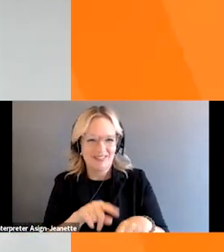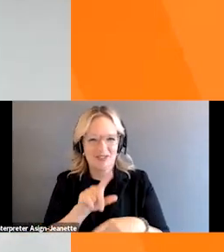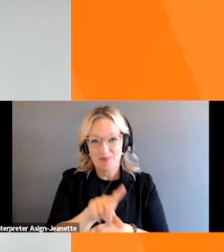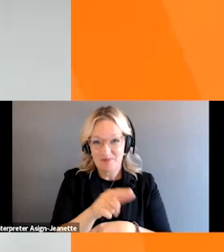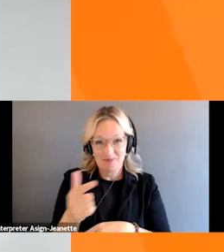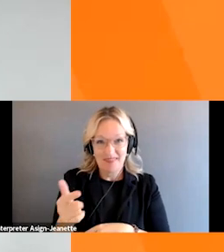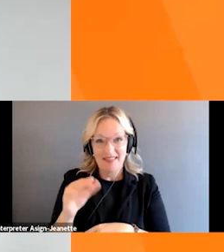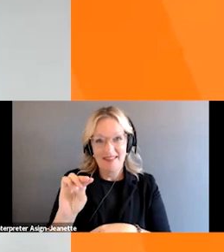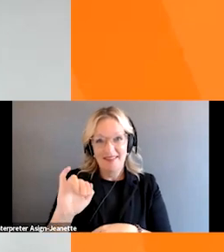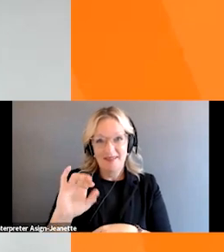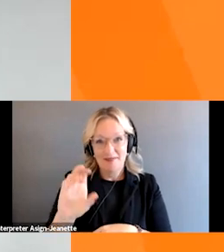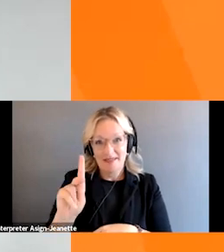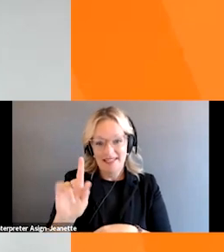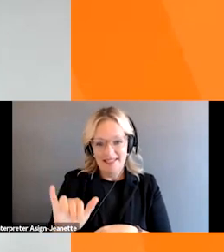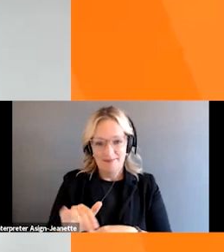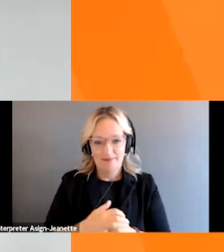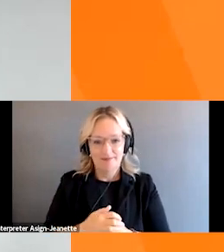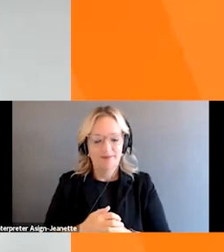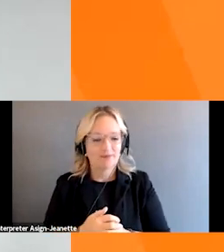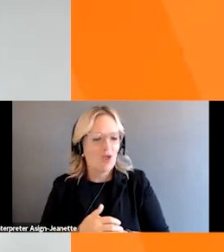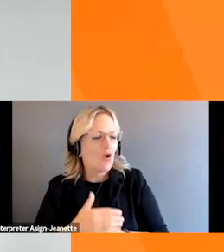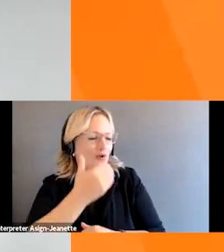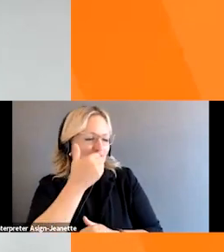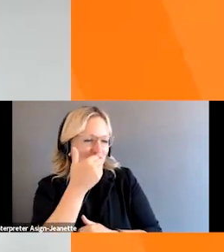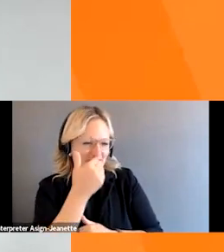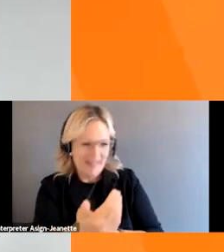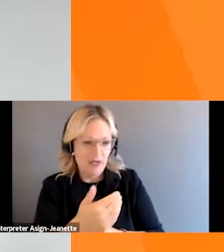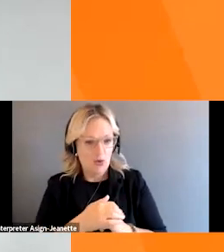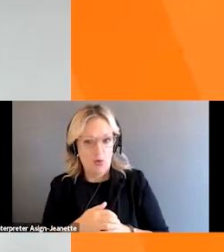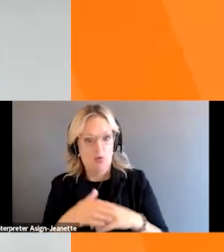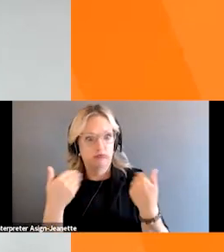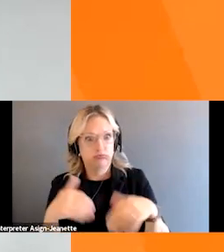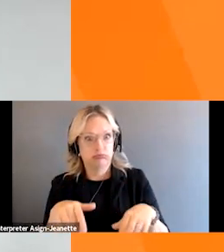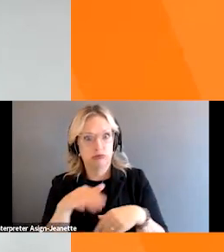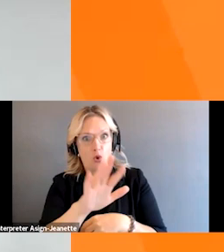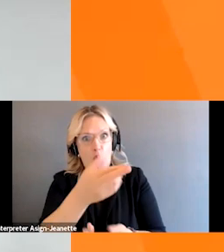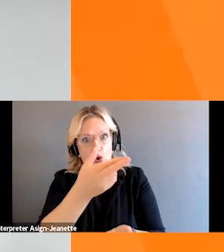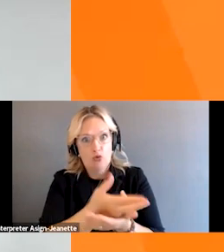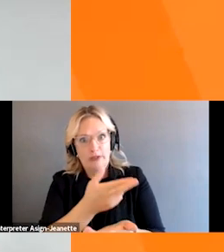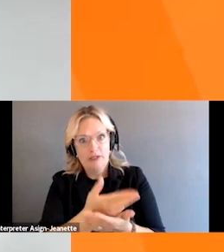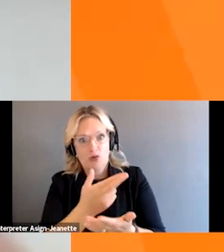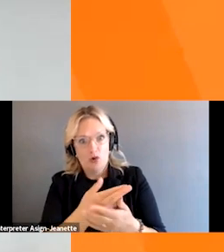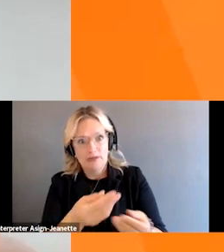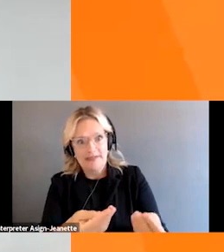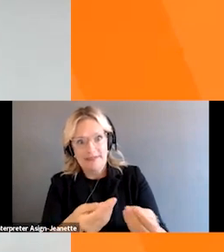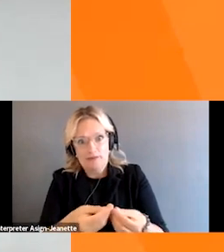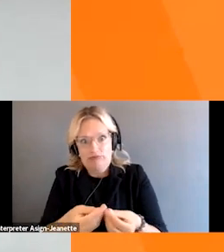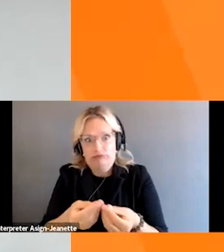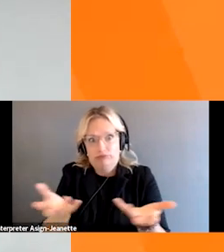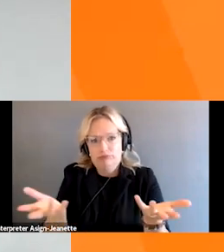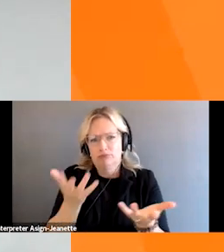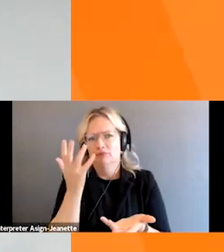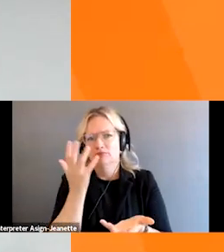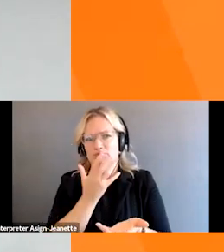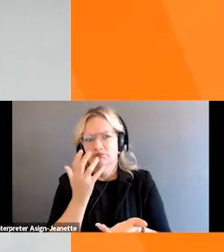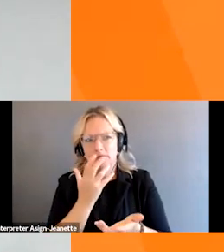so much for all of that. I think the workbook looks fantastic. What a great way to get people started thinking about how